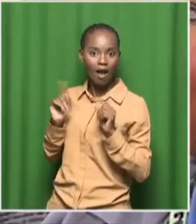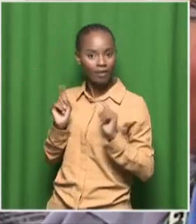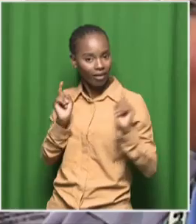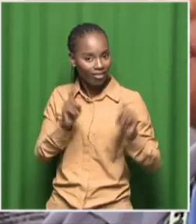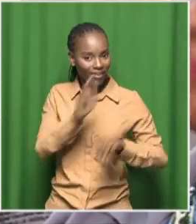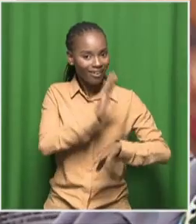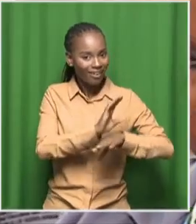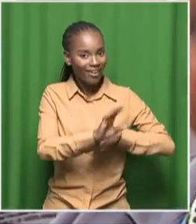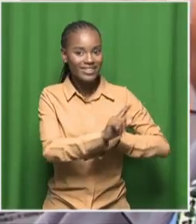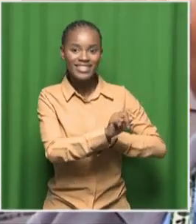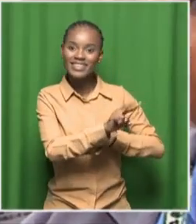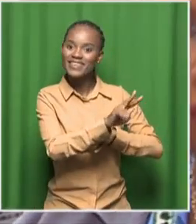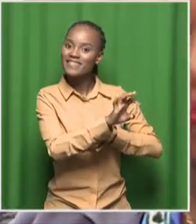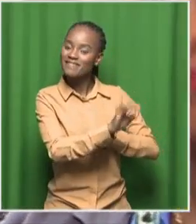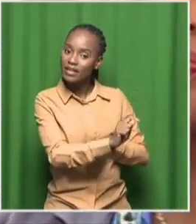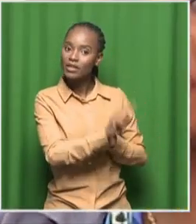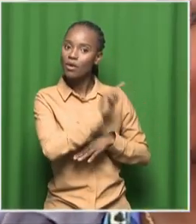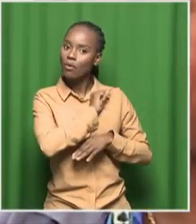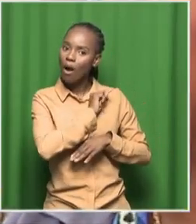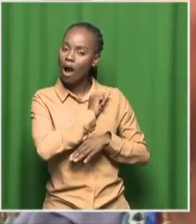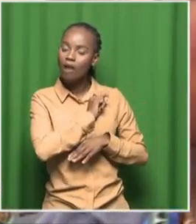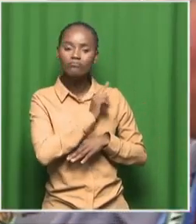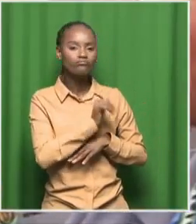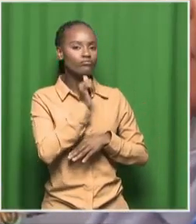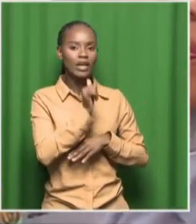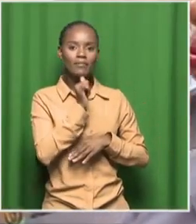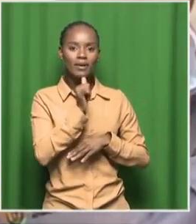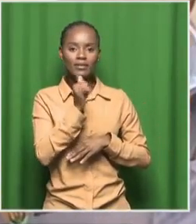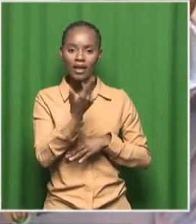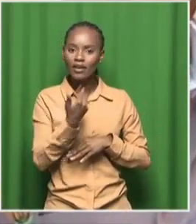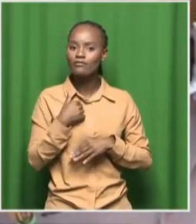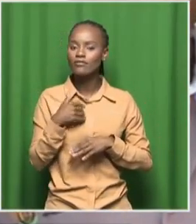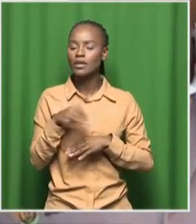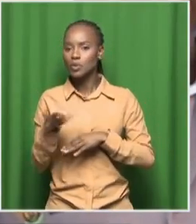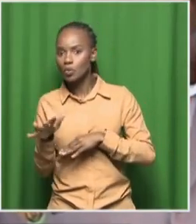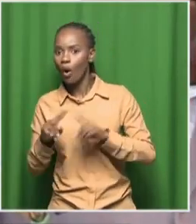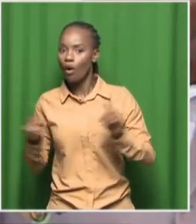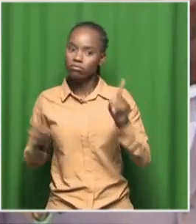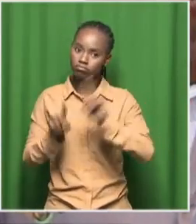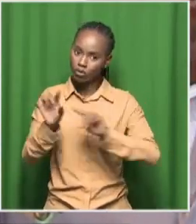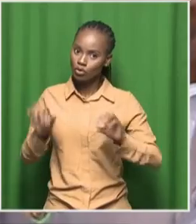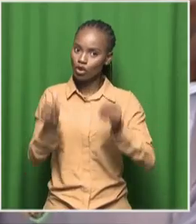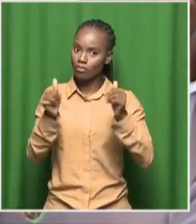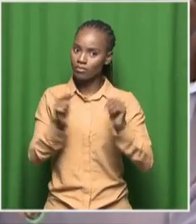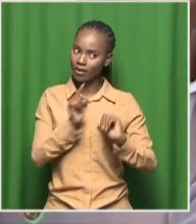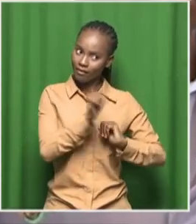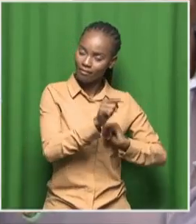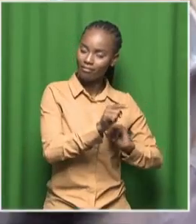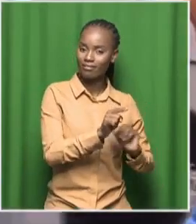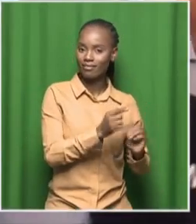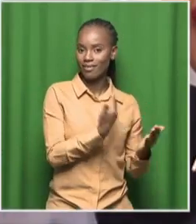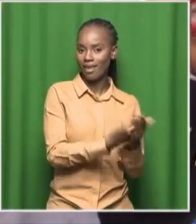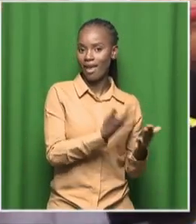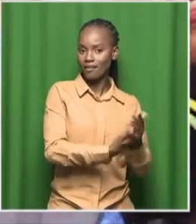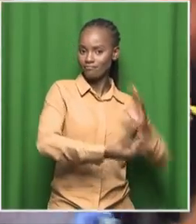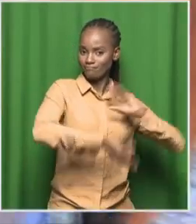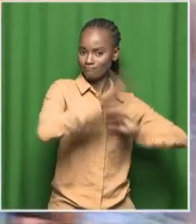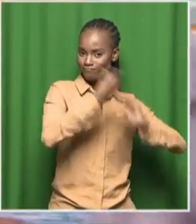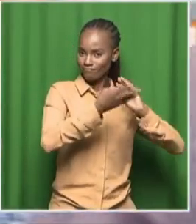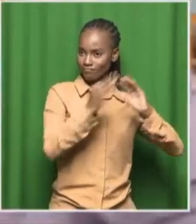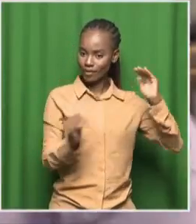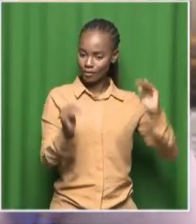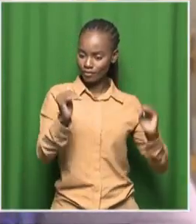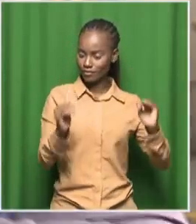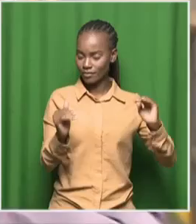real stuff, what happens in the workshop and all of that. So it's quite exciting to be seeing some of these things happen. Well, it certainly is.